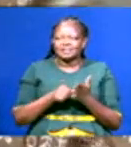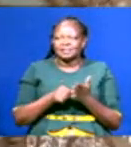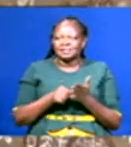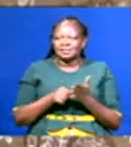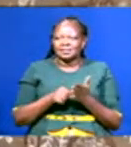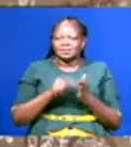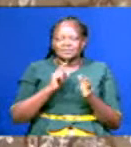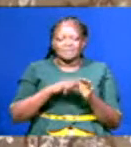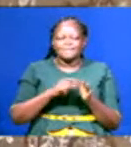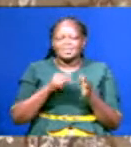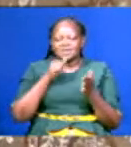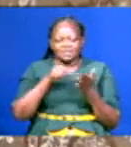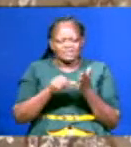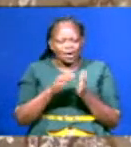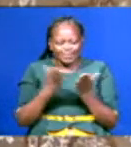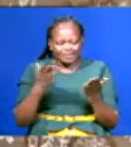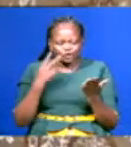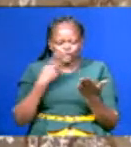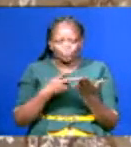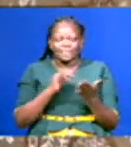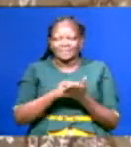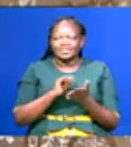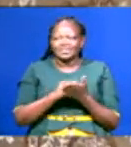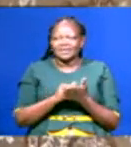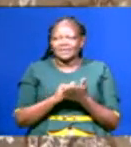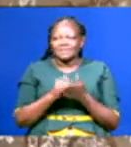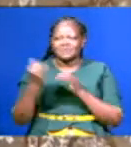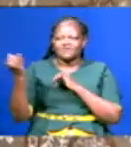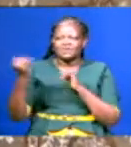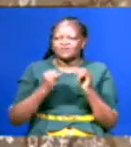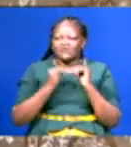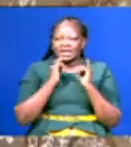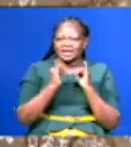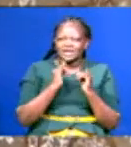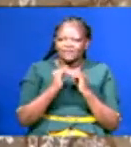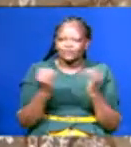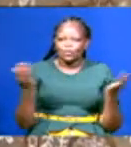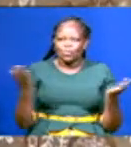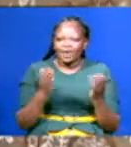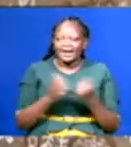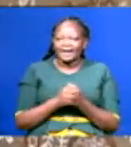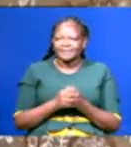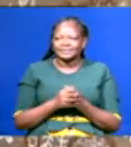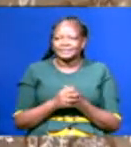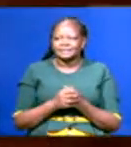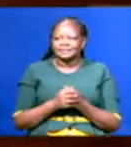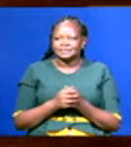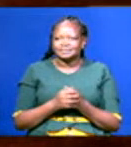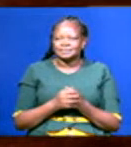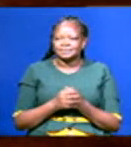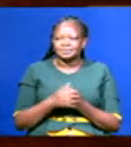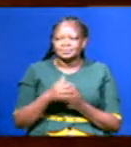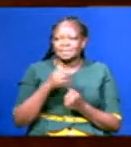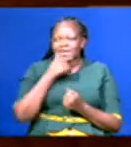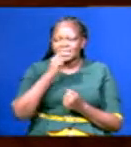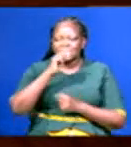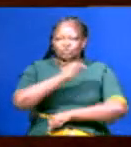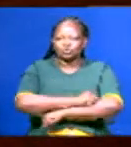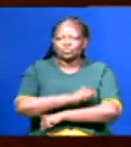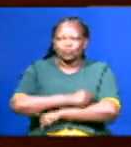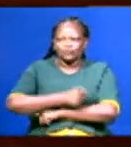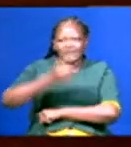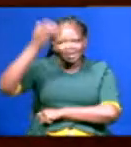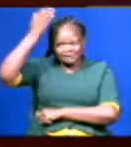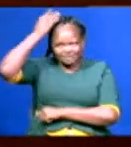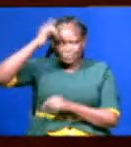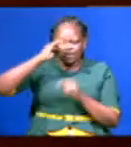opened that letter, I saw that I'd been called for an interview at Kenyatta School of Nursing. I went for that